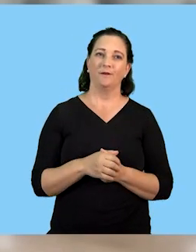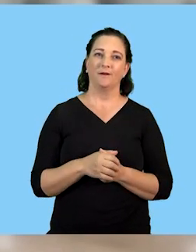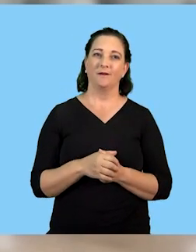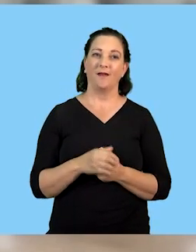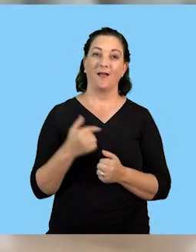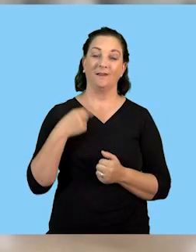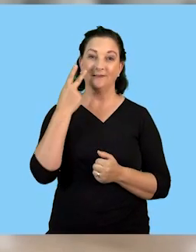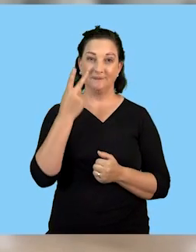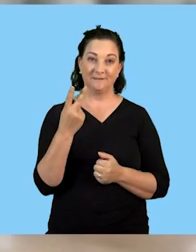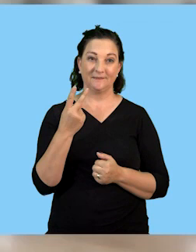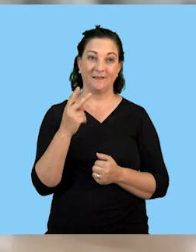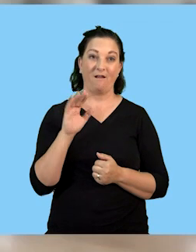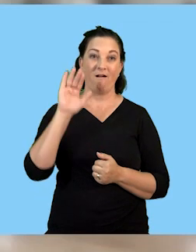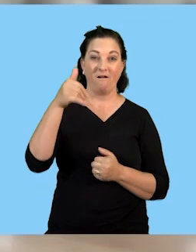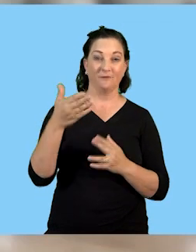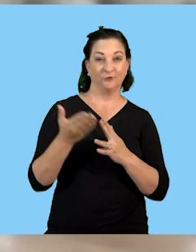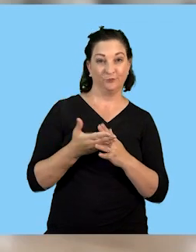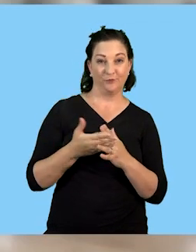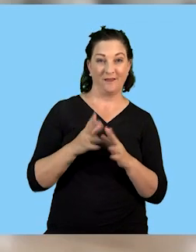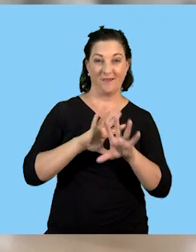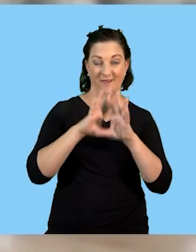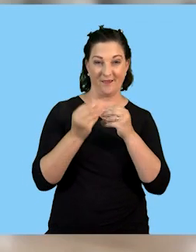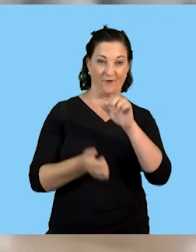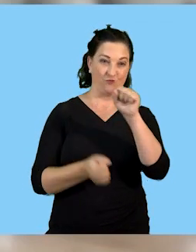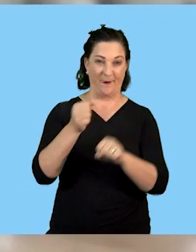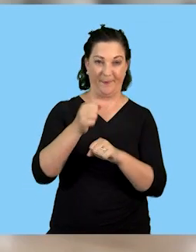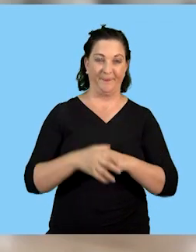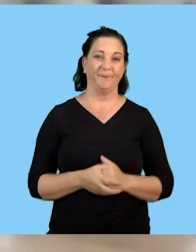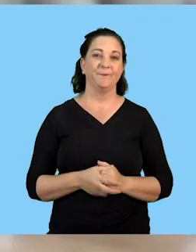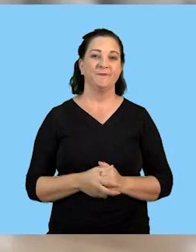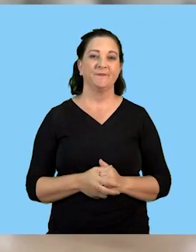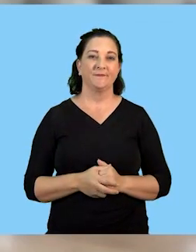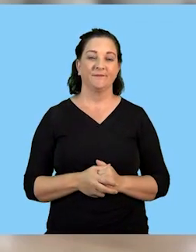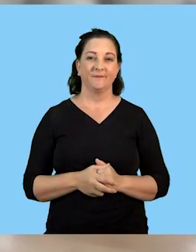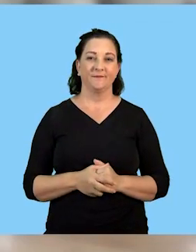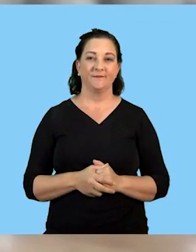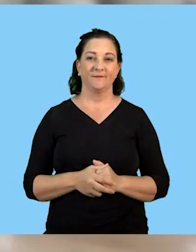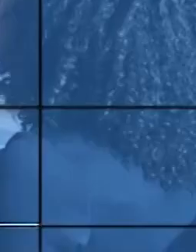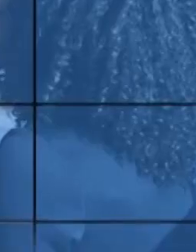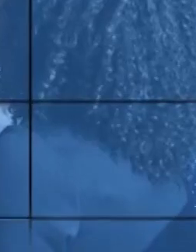From me, Ms. Mabuya, I'll see you after the break when we wrap up everything. I'll see you just now.